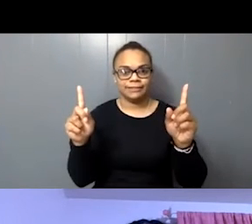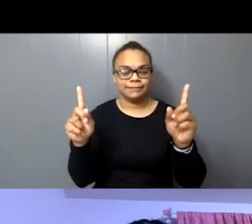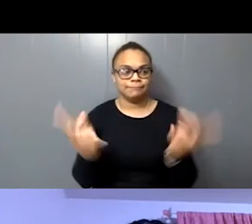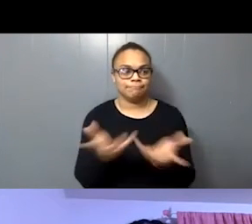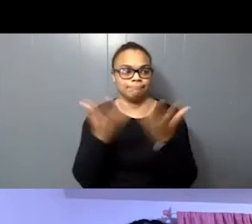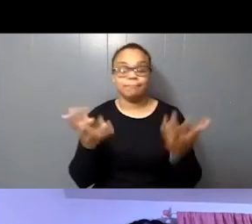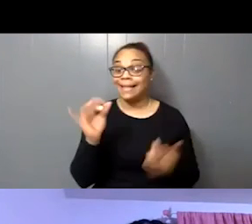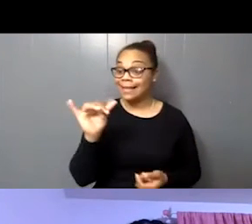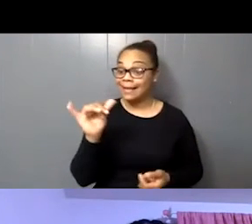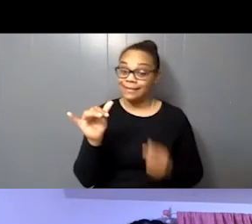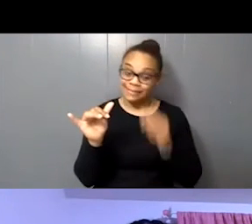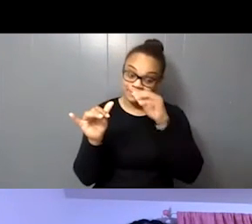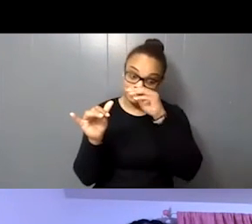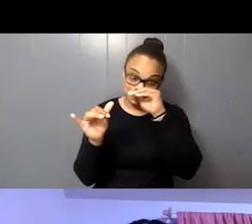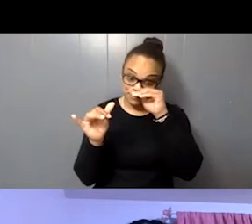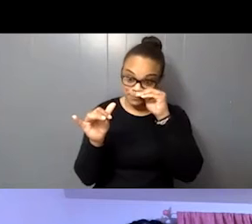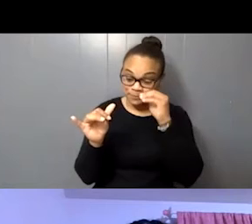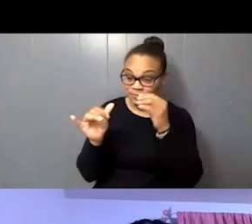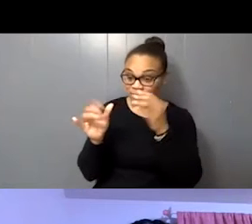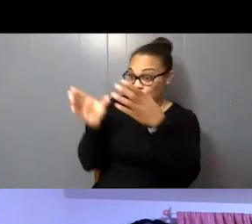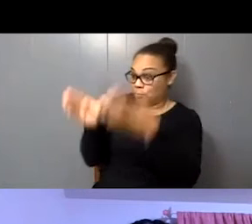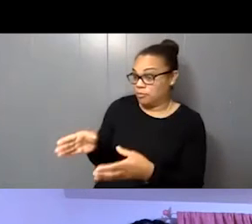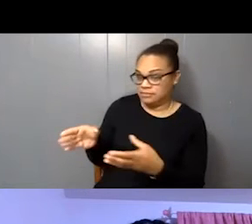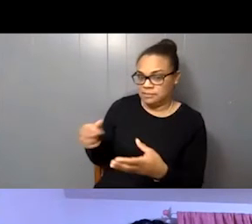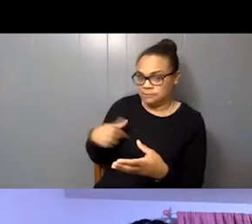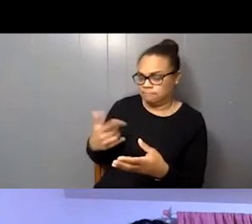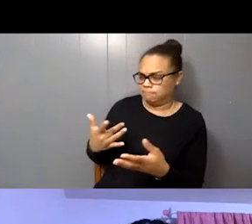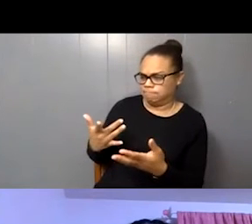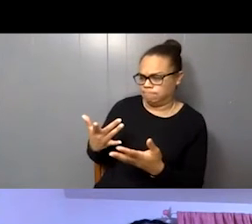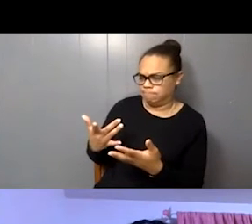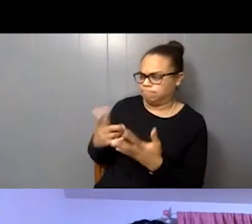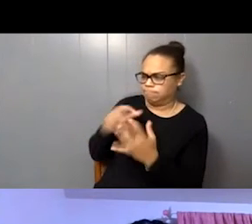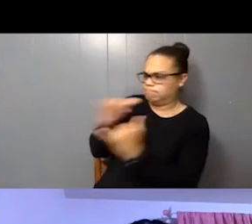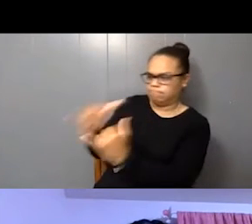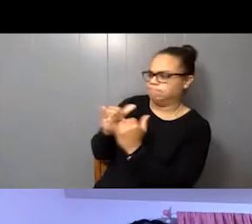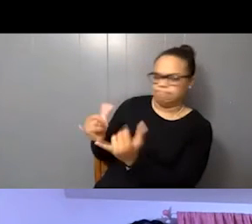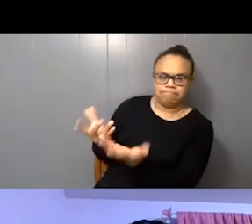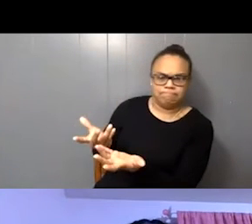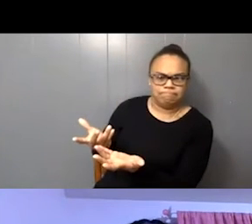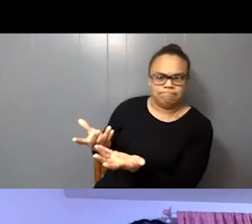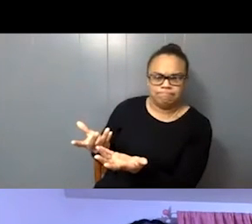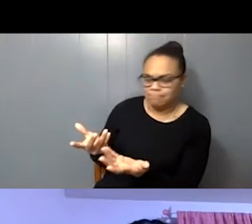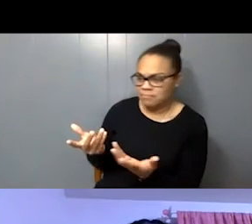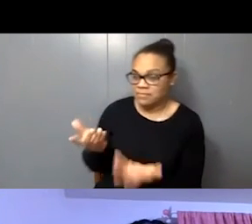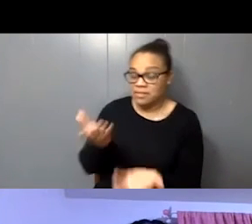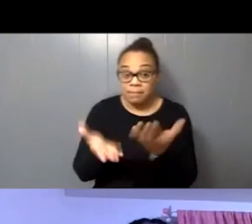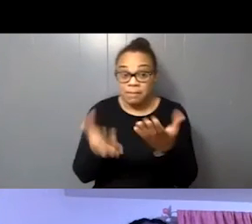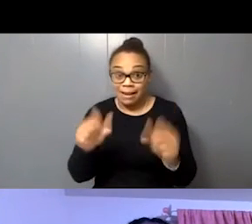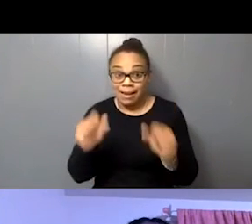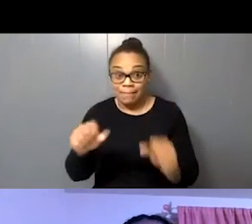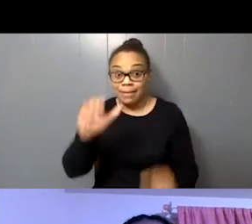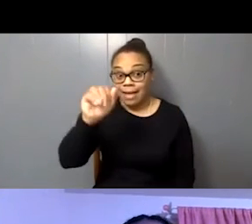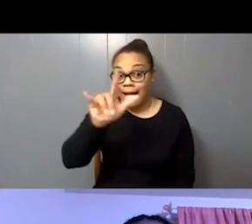like someone that you don't necessarily identify with. So maybe if that be an ally for like mental health,